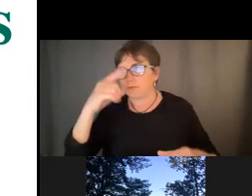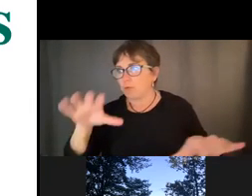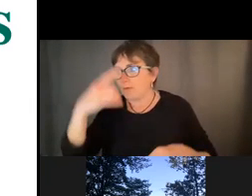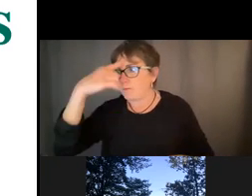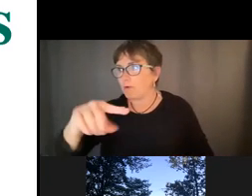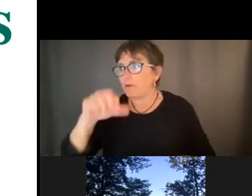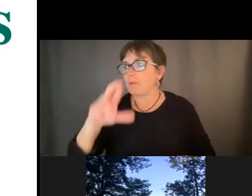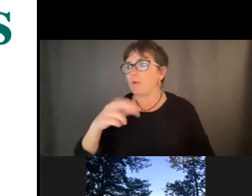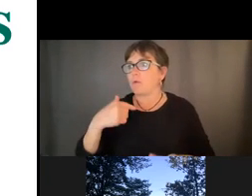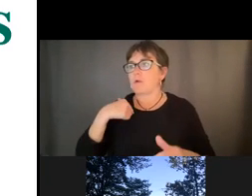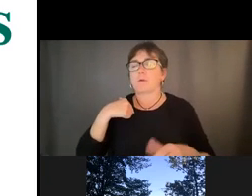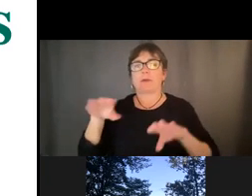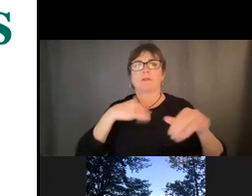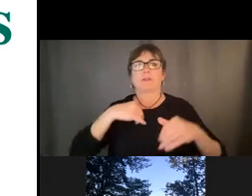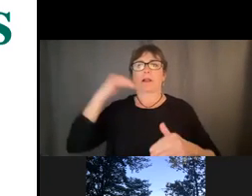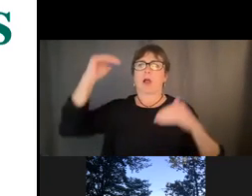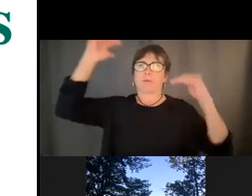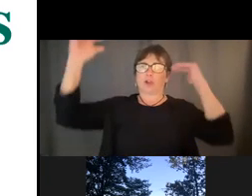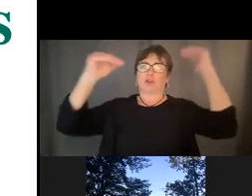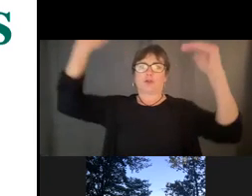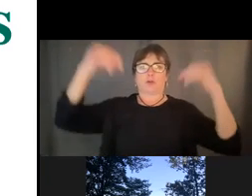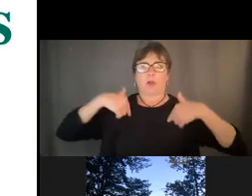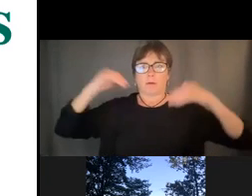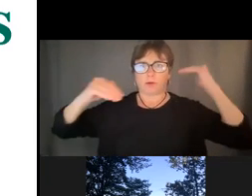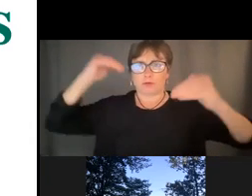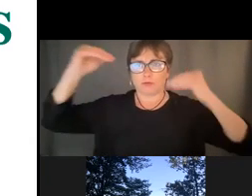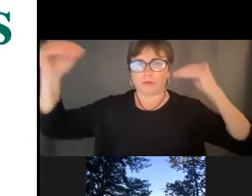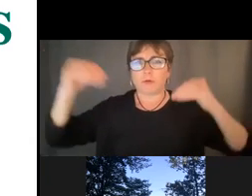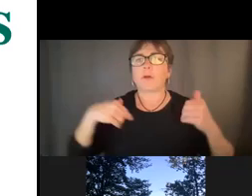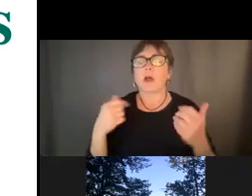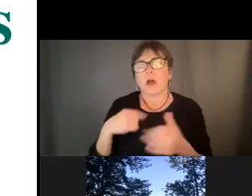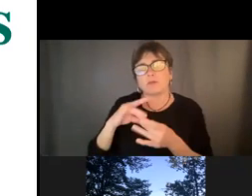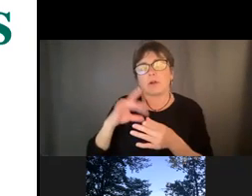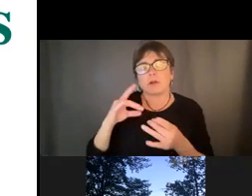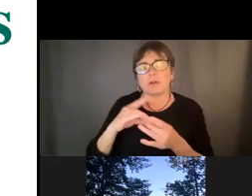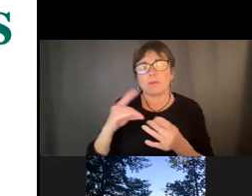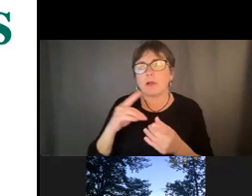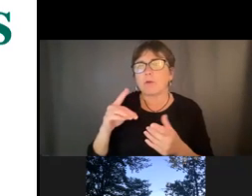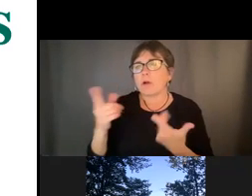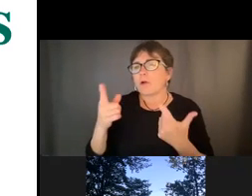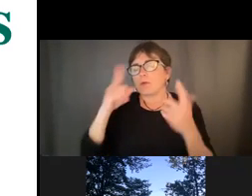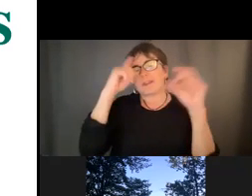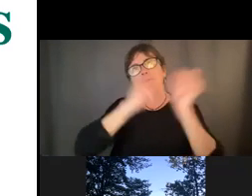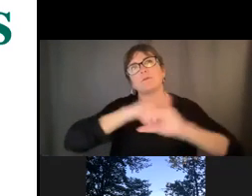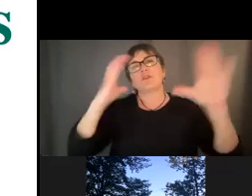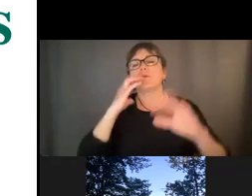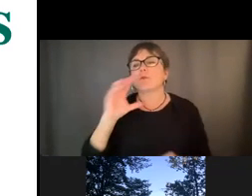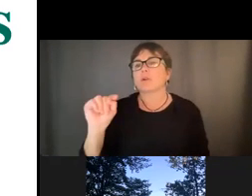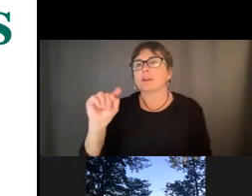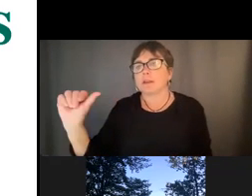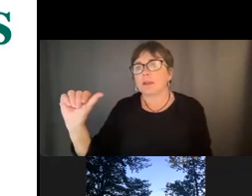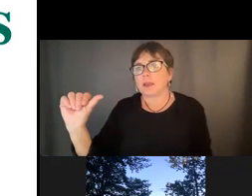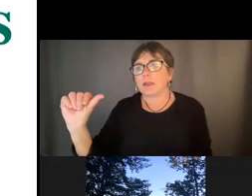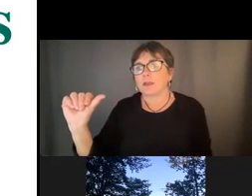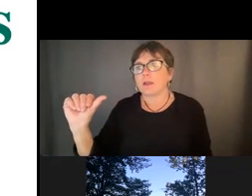PTIs in talking about what they would like to see in terms of TA to kind of go along with these